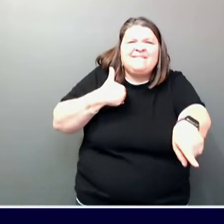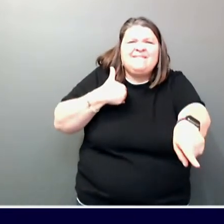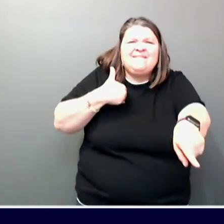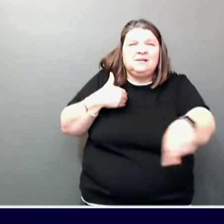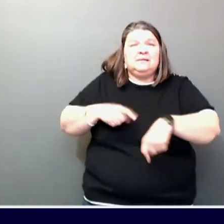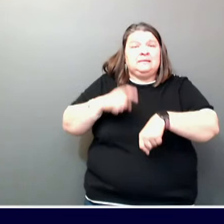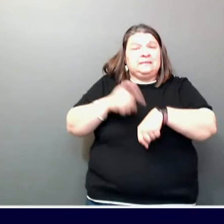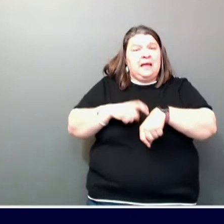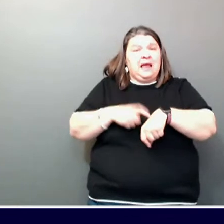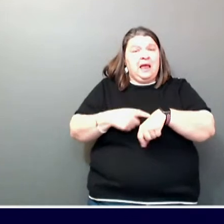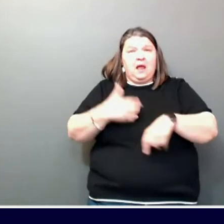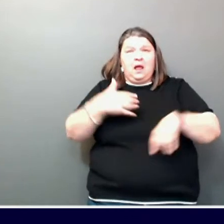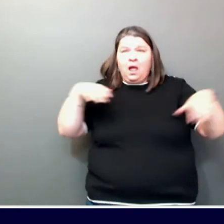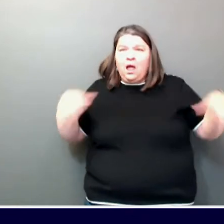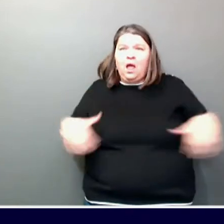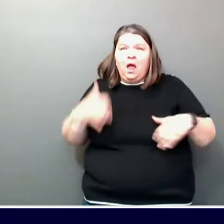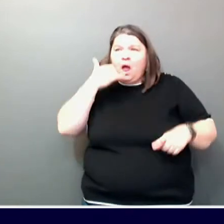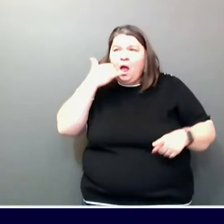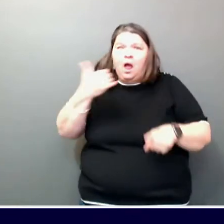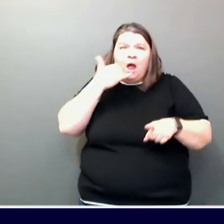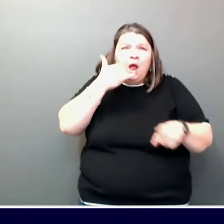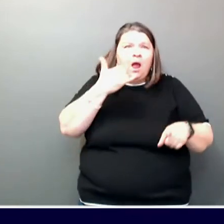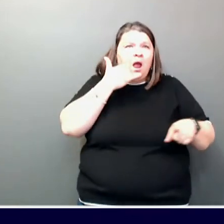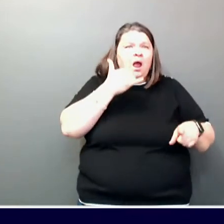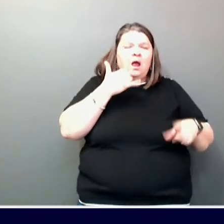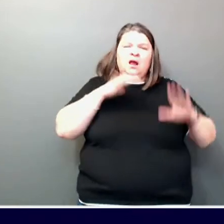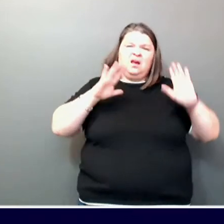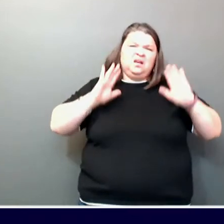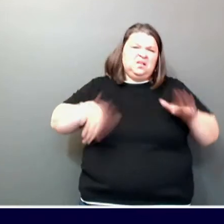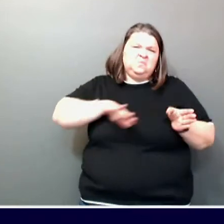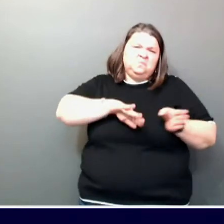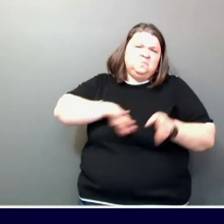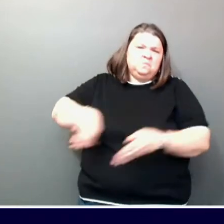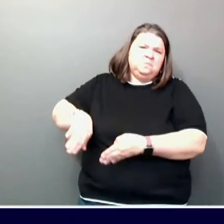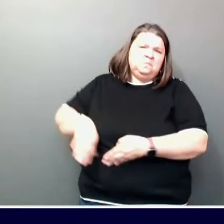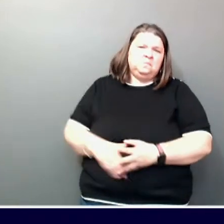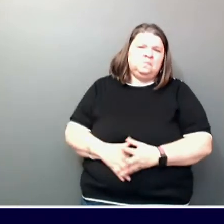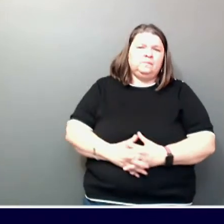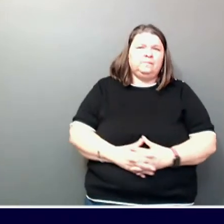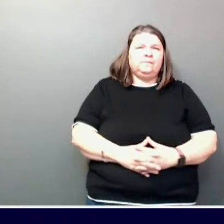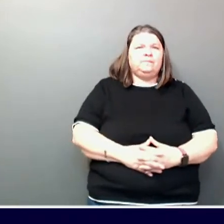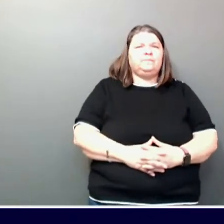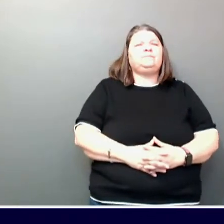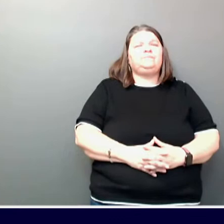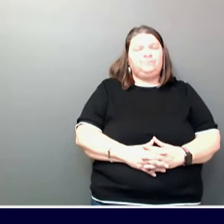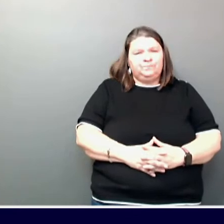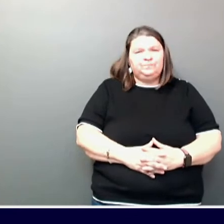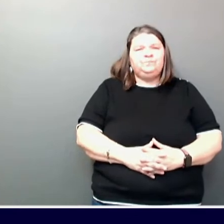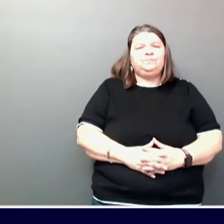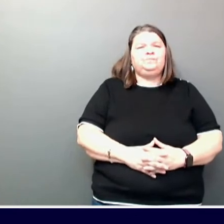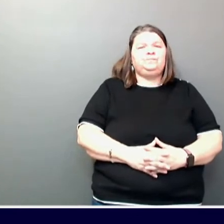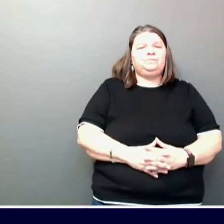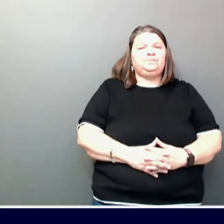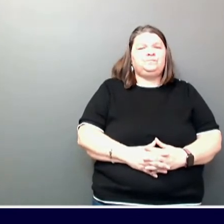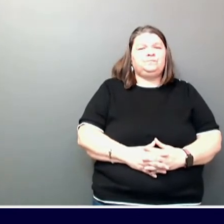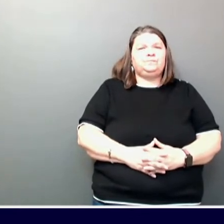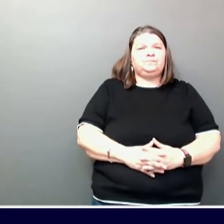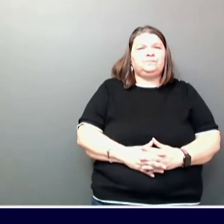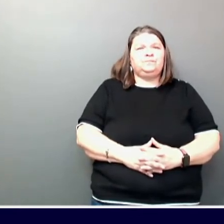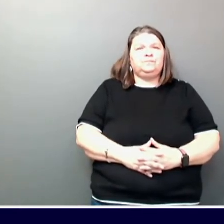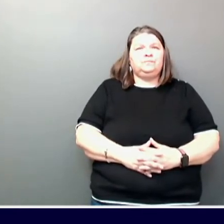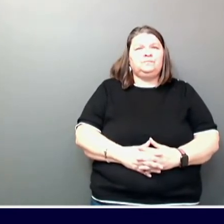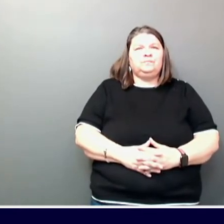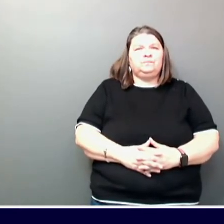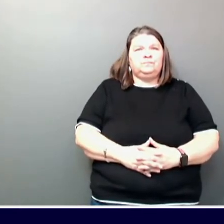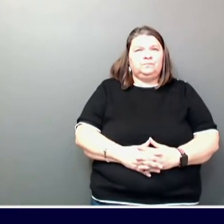status, to being able to allow them to suspend contact tracing. Gotcha. If you don't mind, just these last two are really quick hitters. I'm hoping it can be just